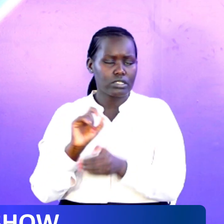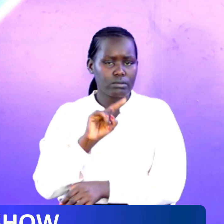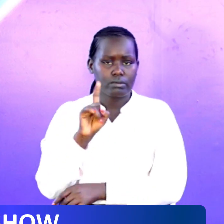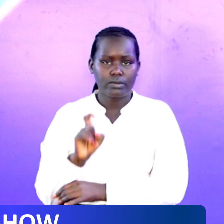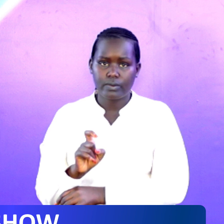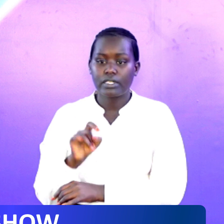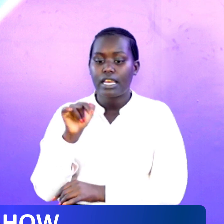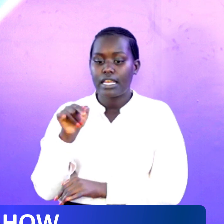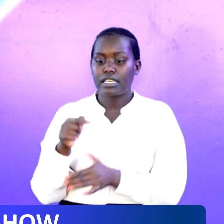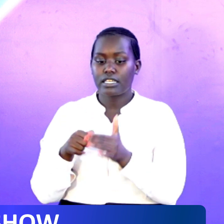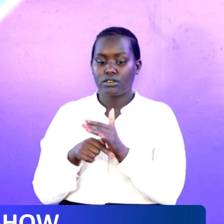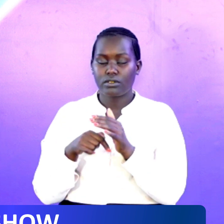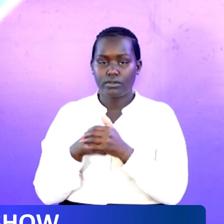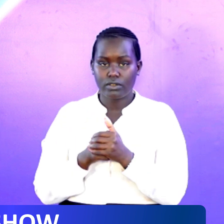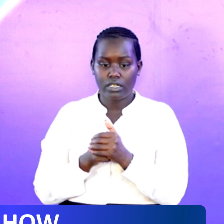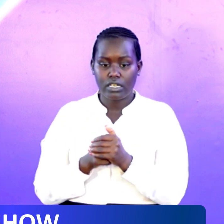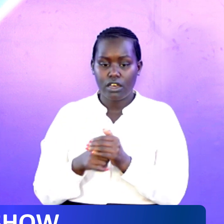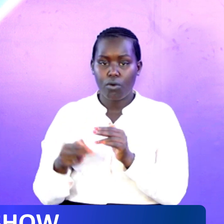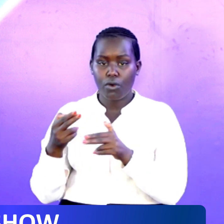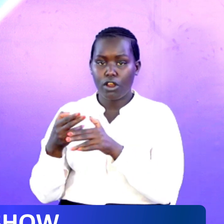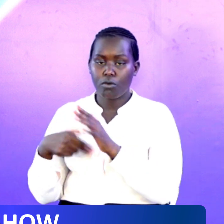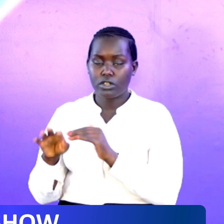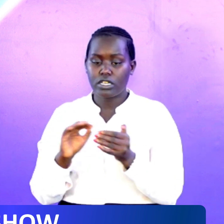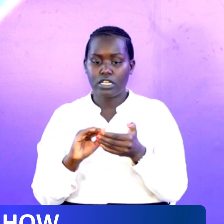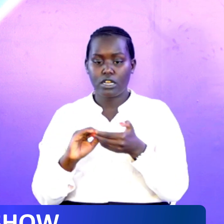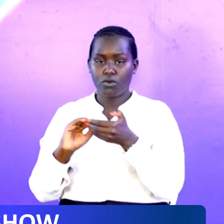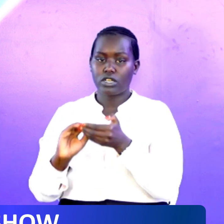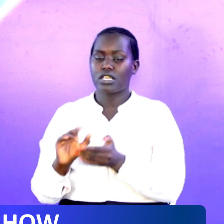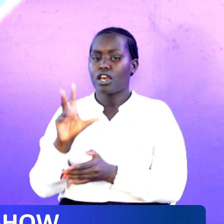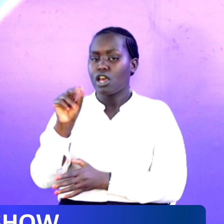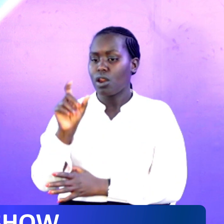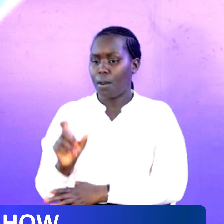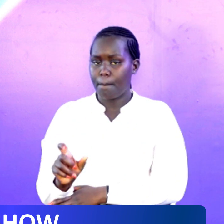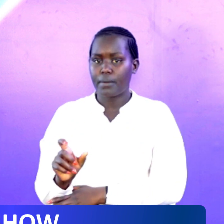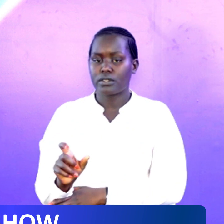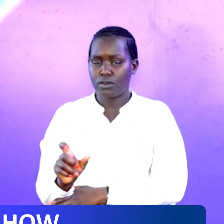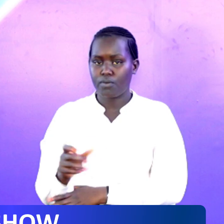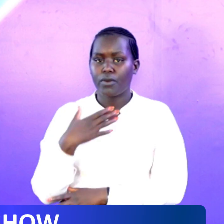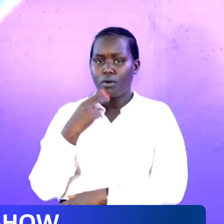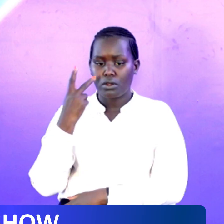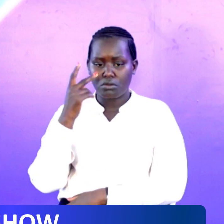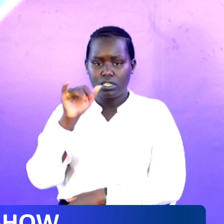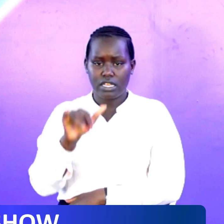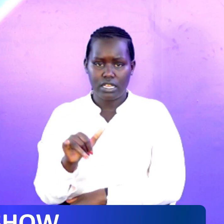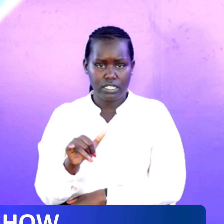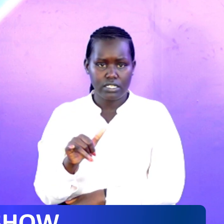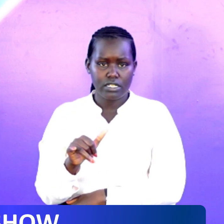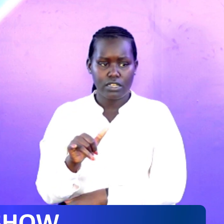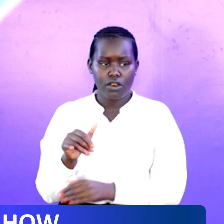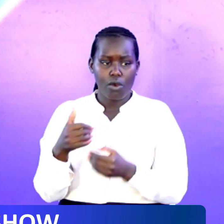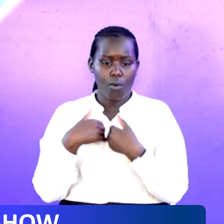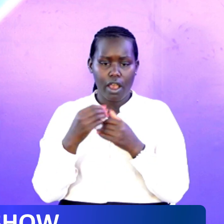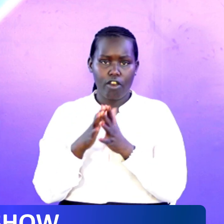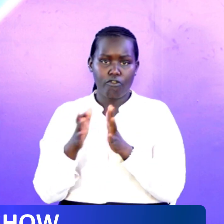So this thing called democracy, no one actually is the one to oversee it. You know, we have no regulator